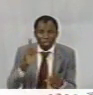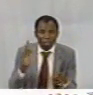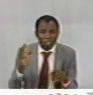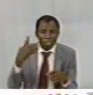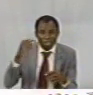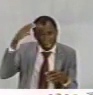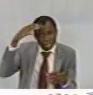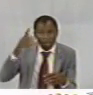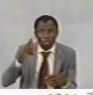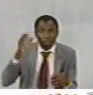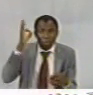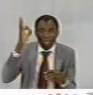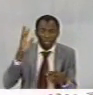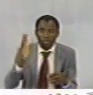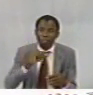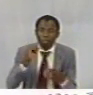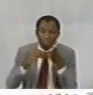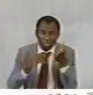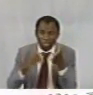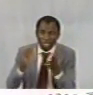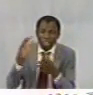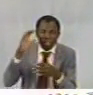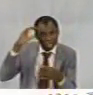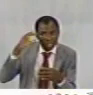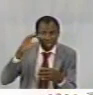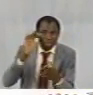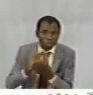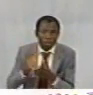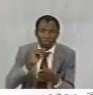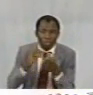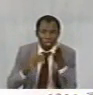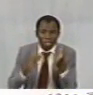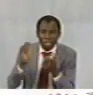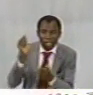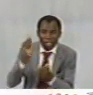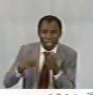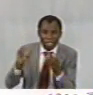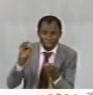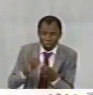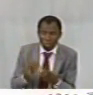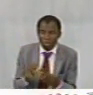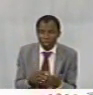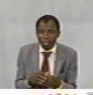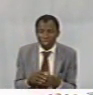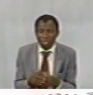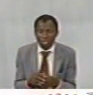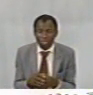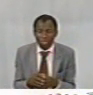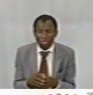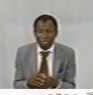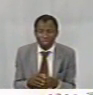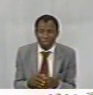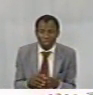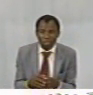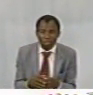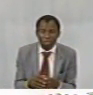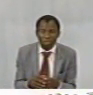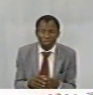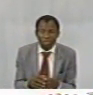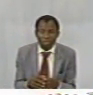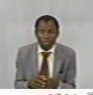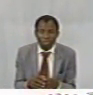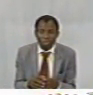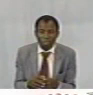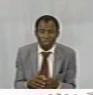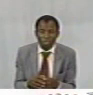so um anyway um at the end I was doing my searching scriptures I was I was studying my search of scriptures in the car and then